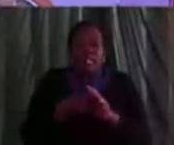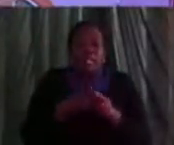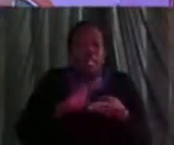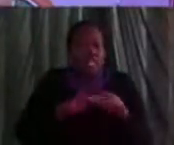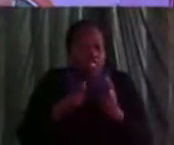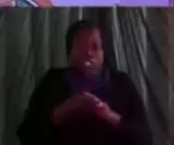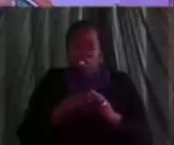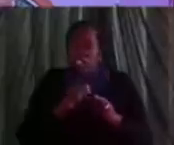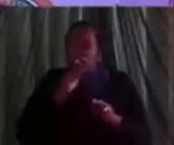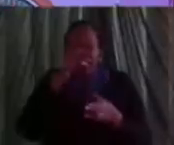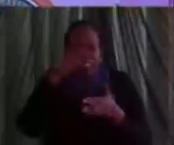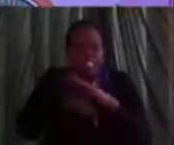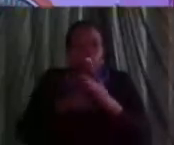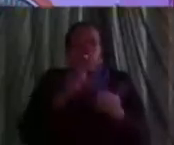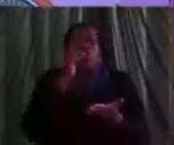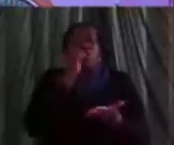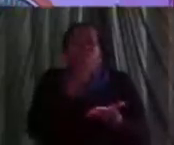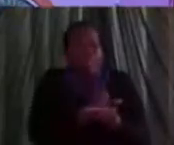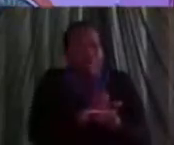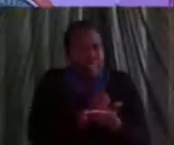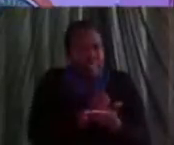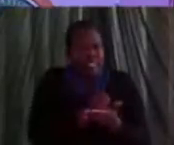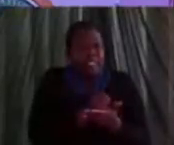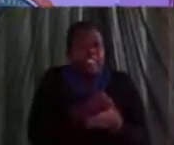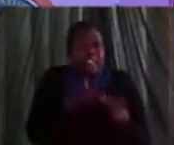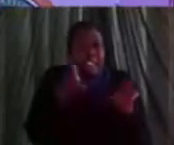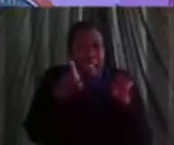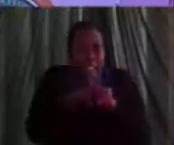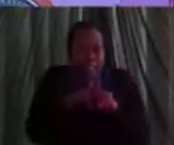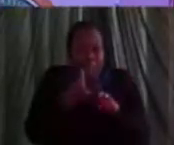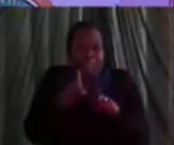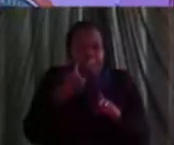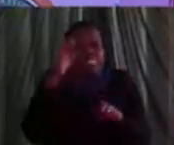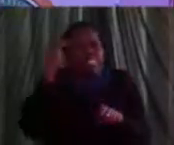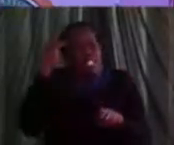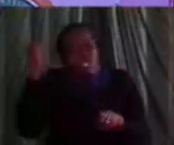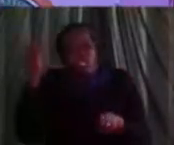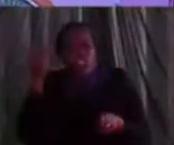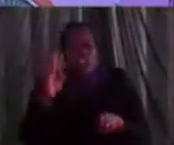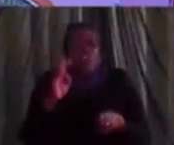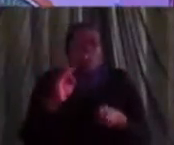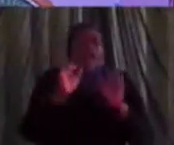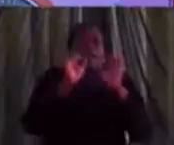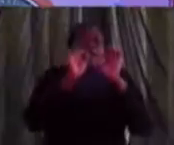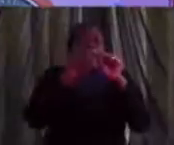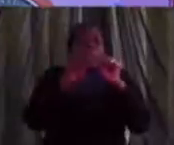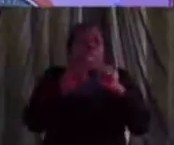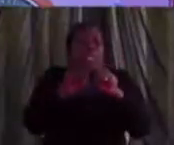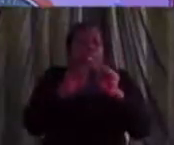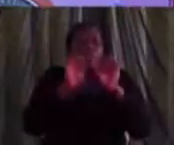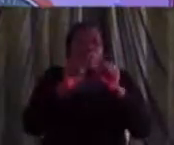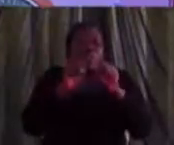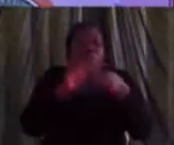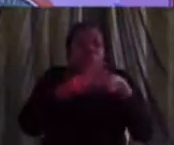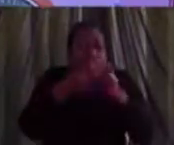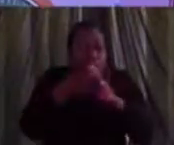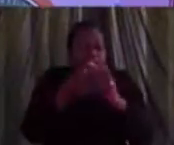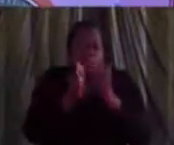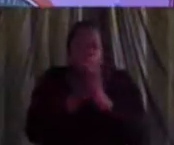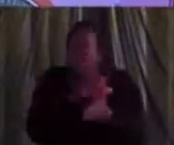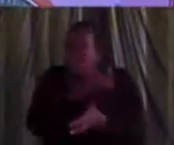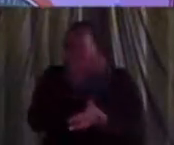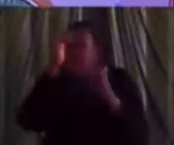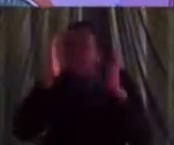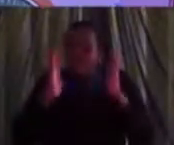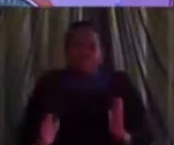office. A relationship is an issue of a consensus. You can relate with anybody. I don't want to give my